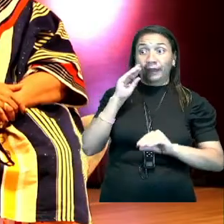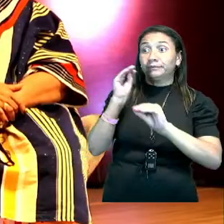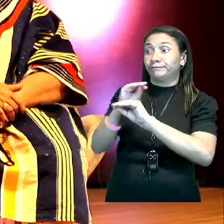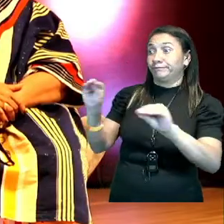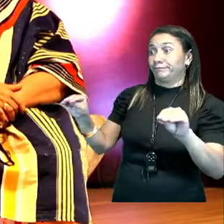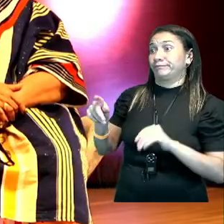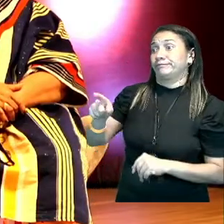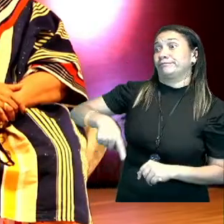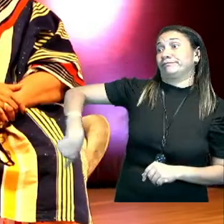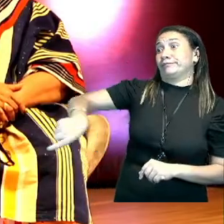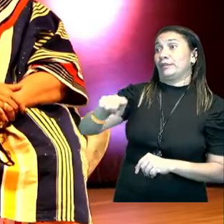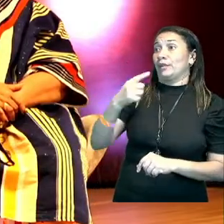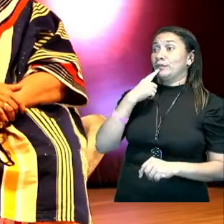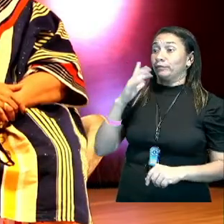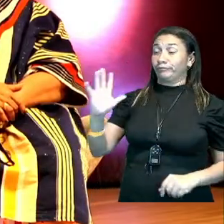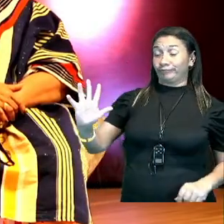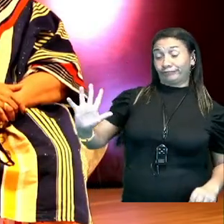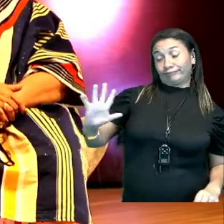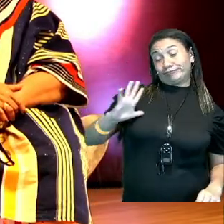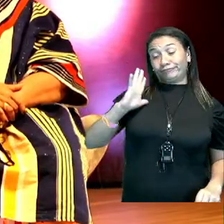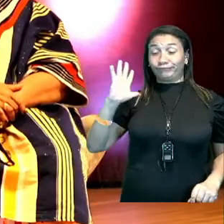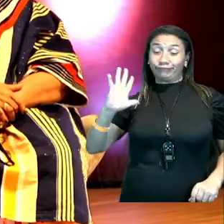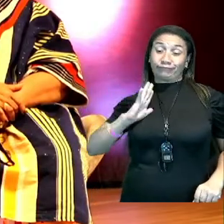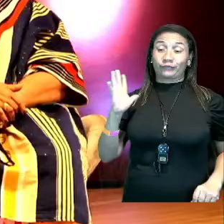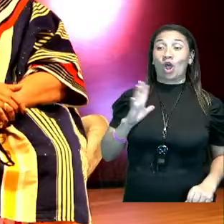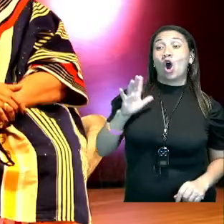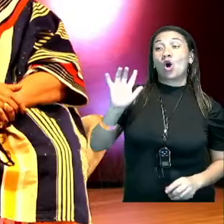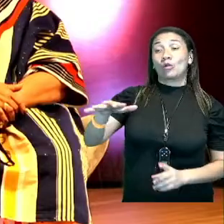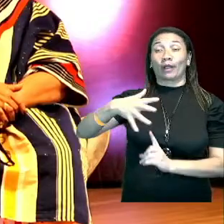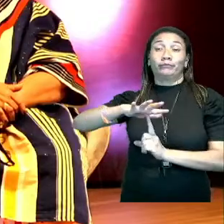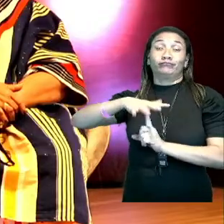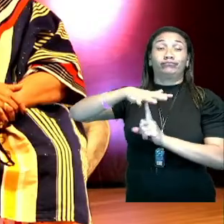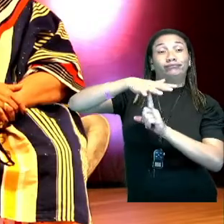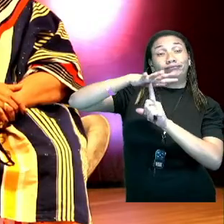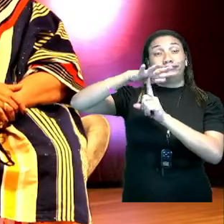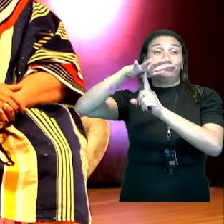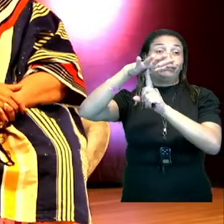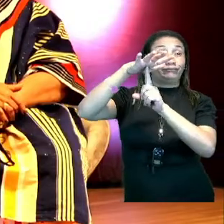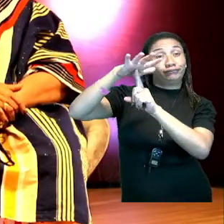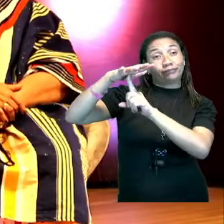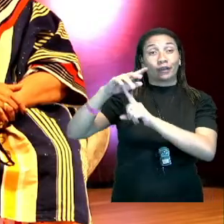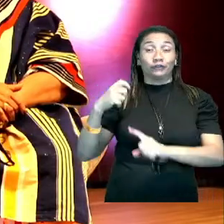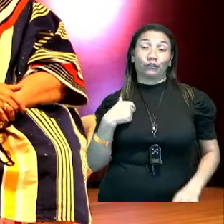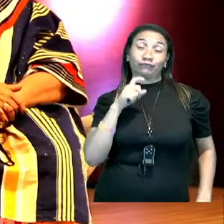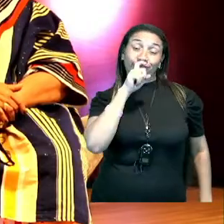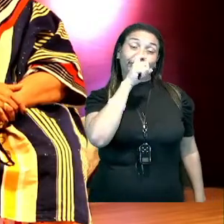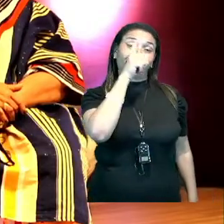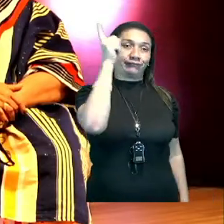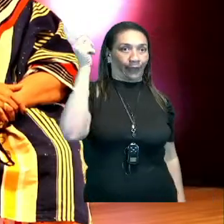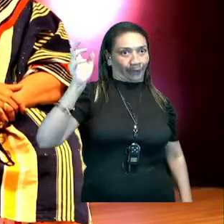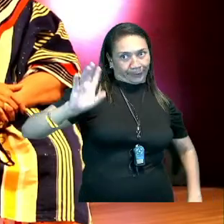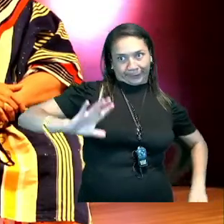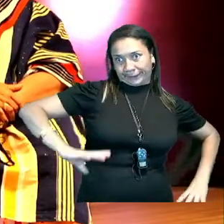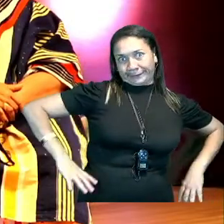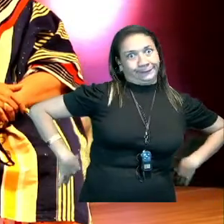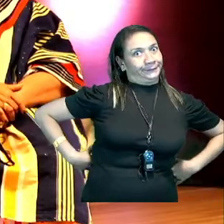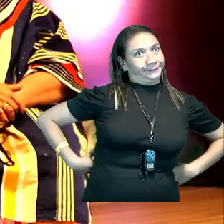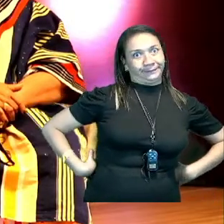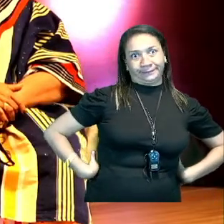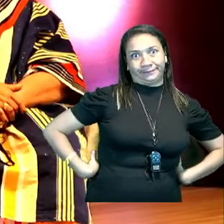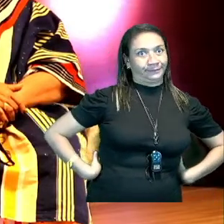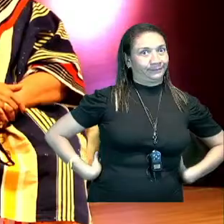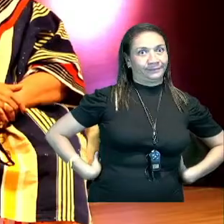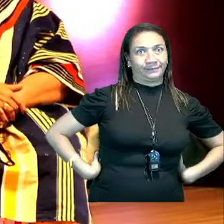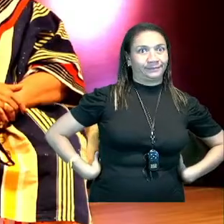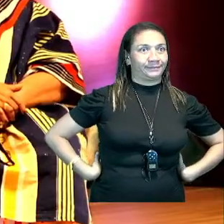experienced. They have tried to tell people that I am now part of the elite because I ride a helicopter.